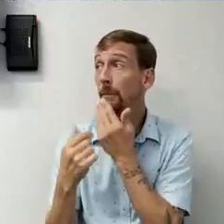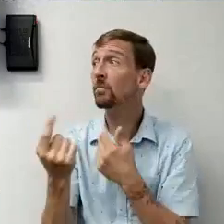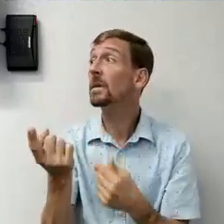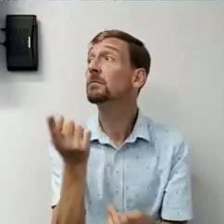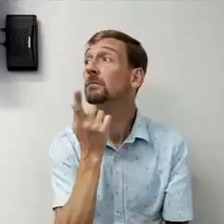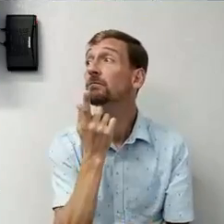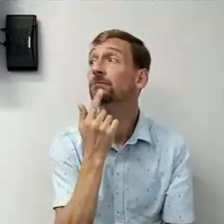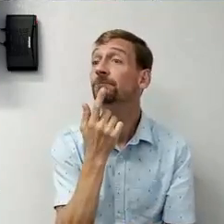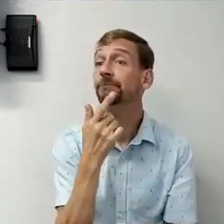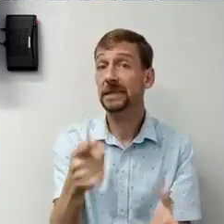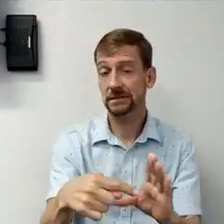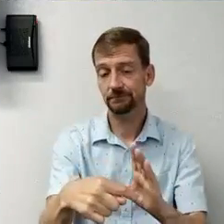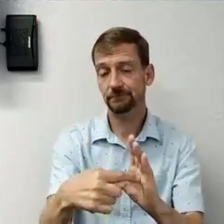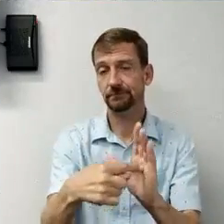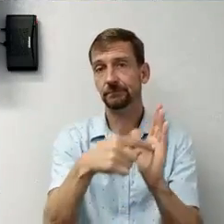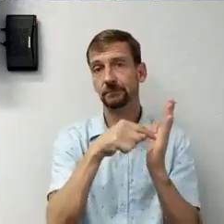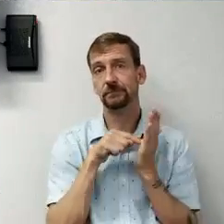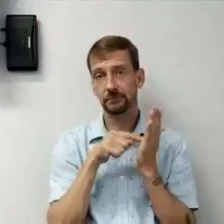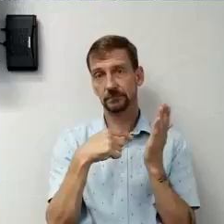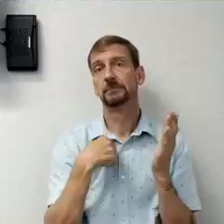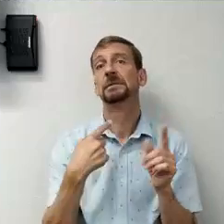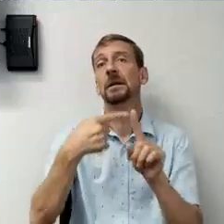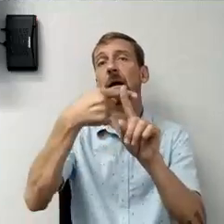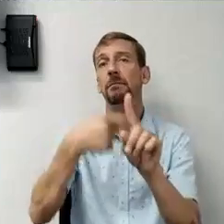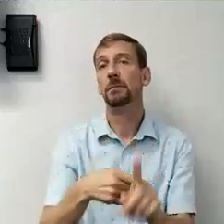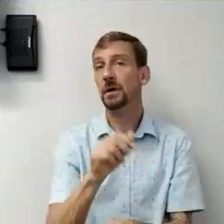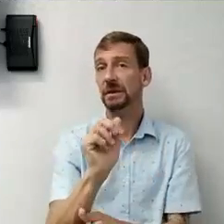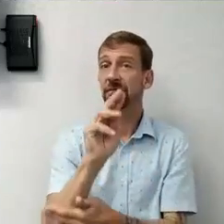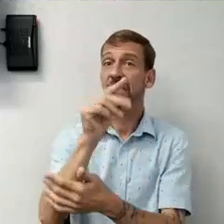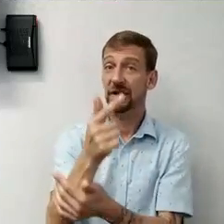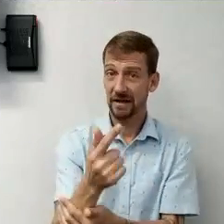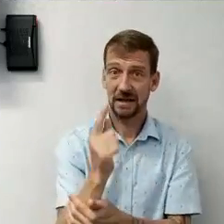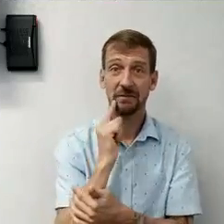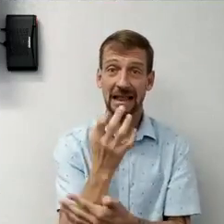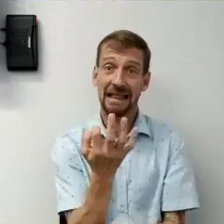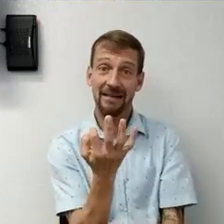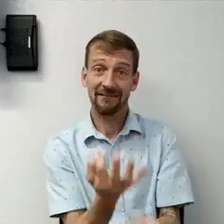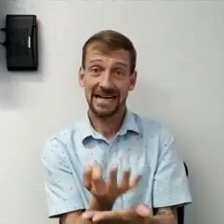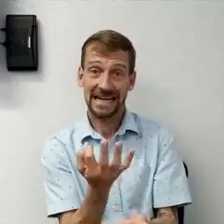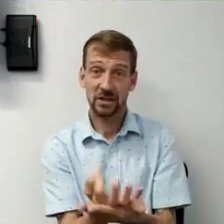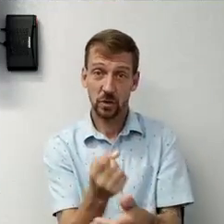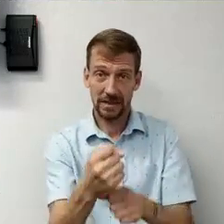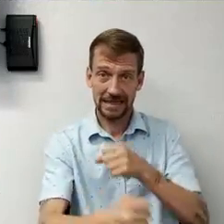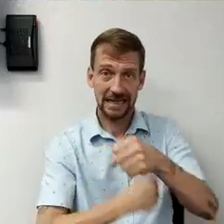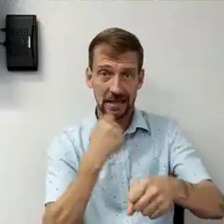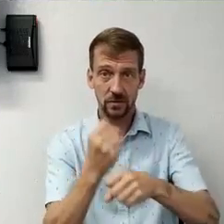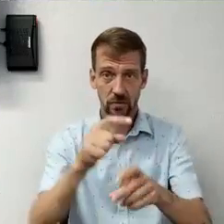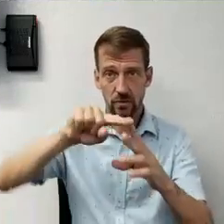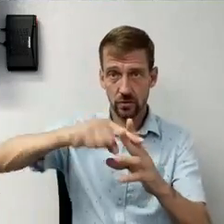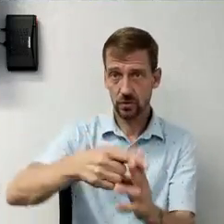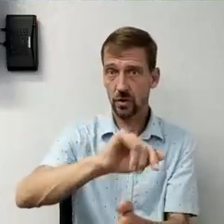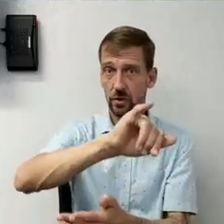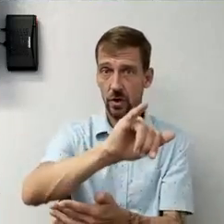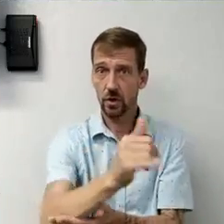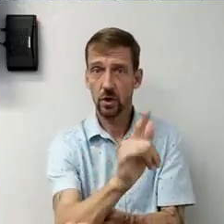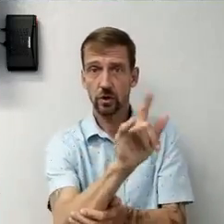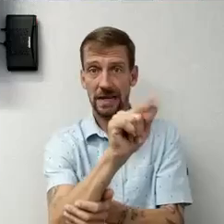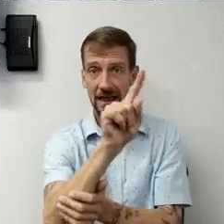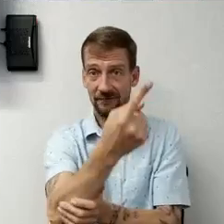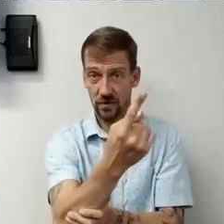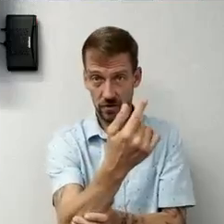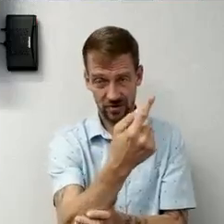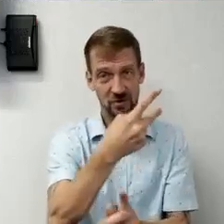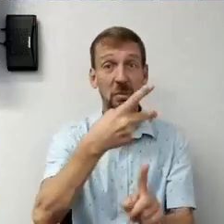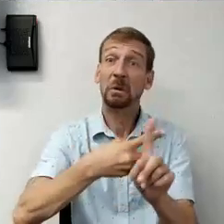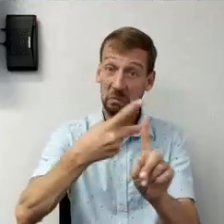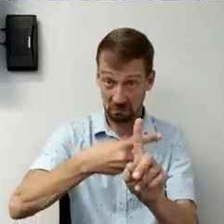basically showing us how we performed for the month of August. So our fiscal year started July 1, so we're 2 months into it now,